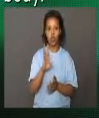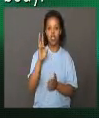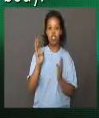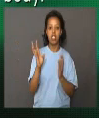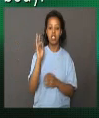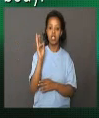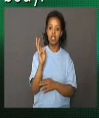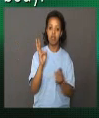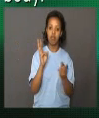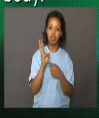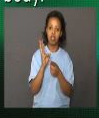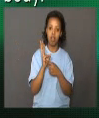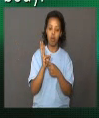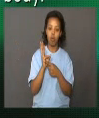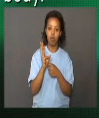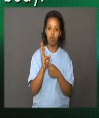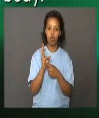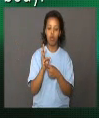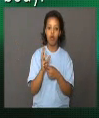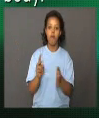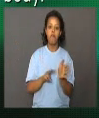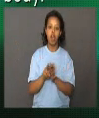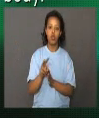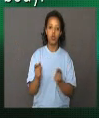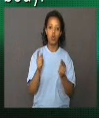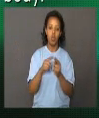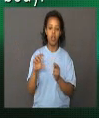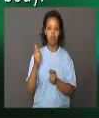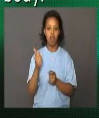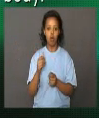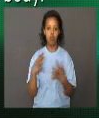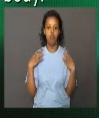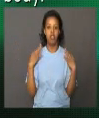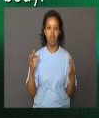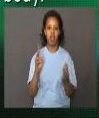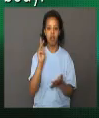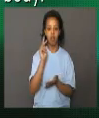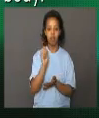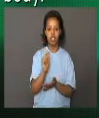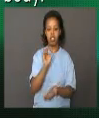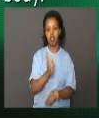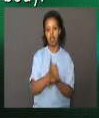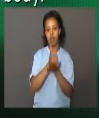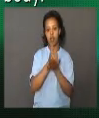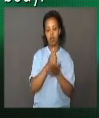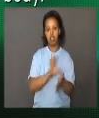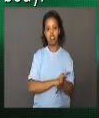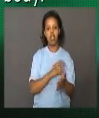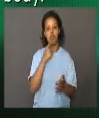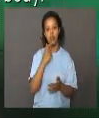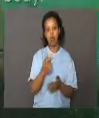virus leaves the cell and goes on to infect other T helper cells in the body.